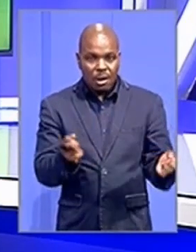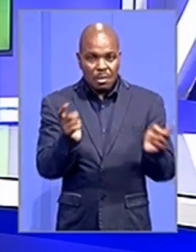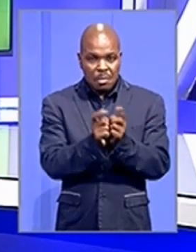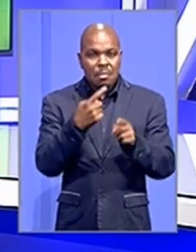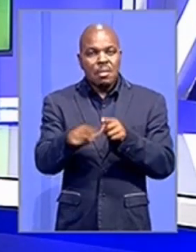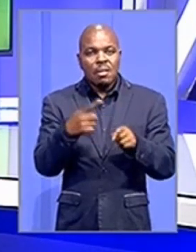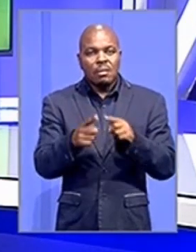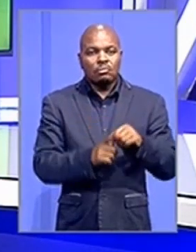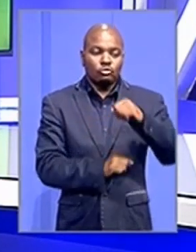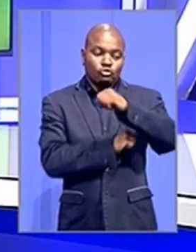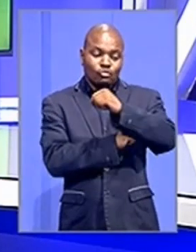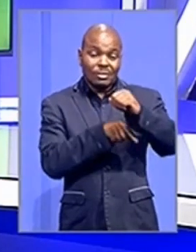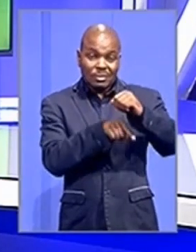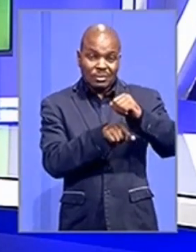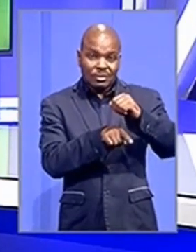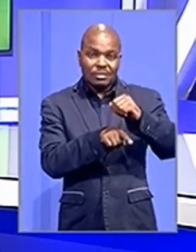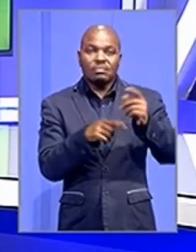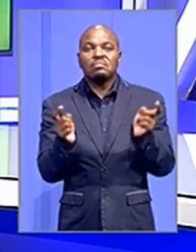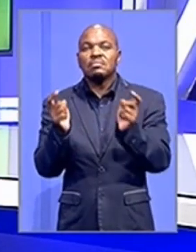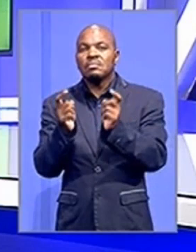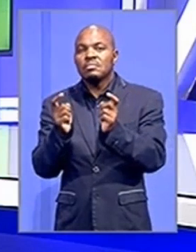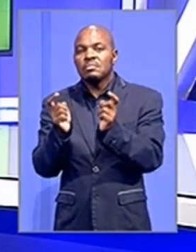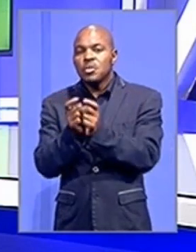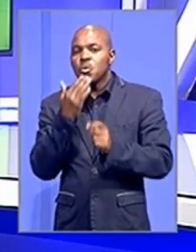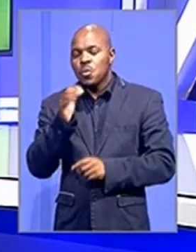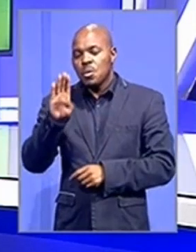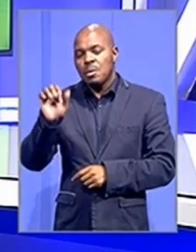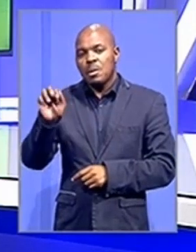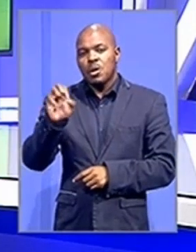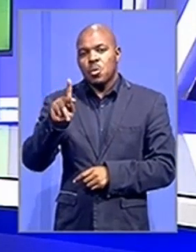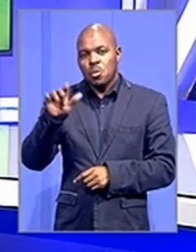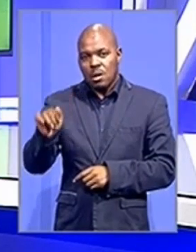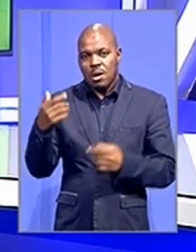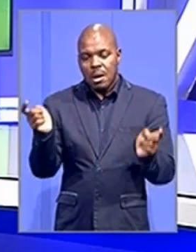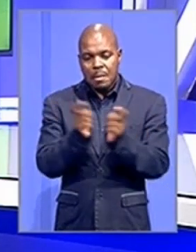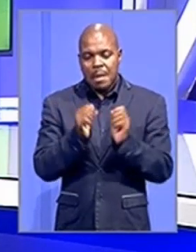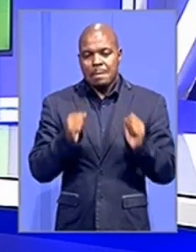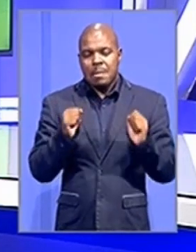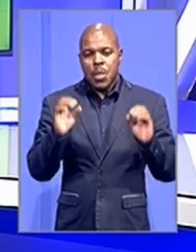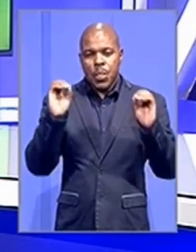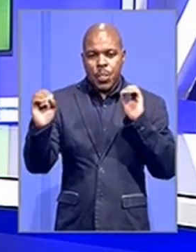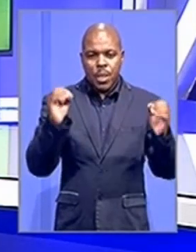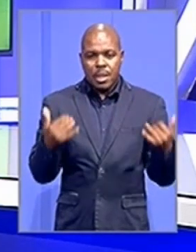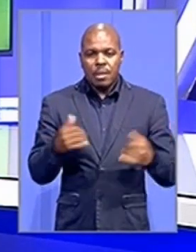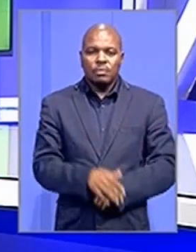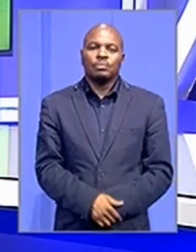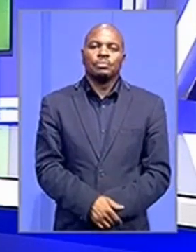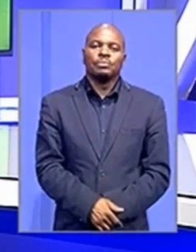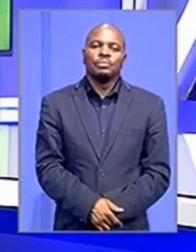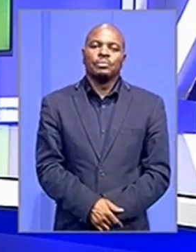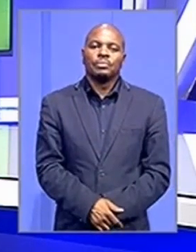ga bjale TS Galaxy e thulana le Baroka FC dino e sale lefela go lefela.